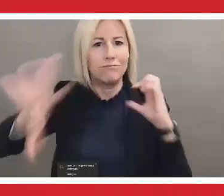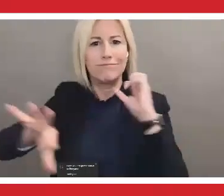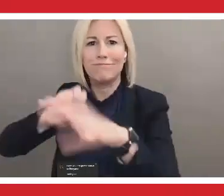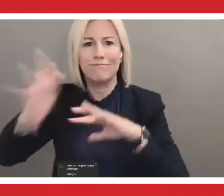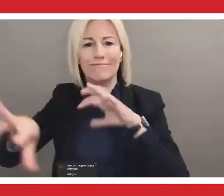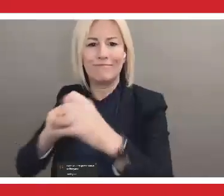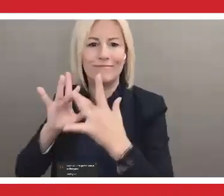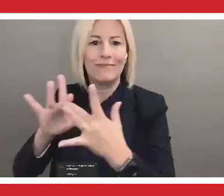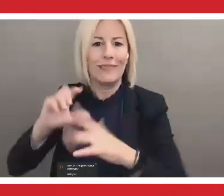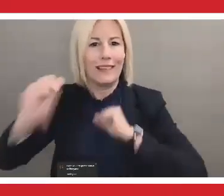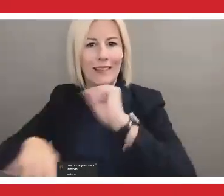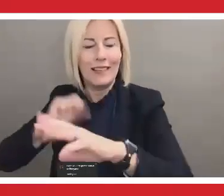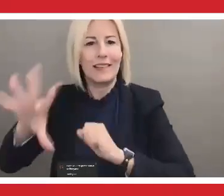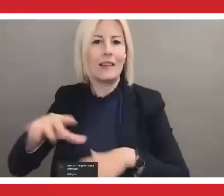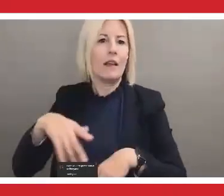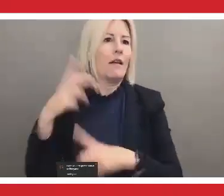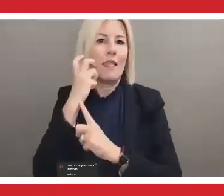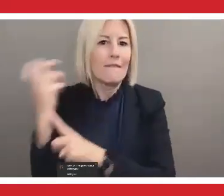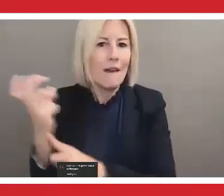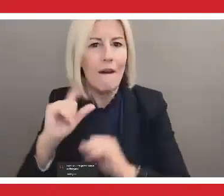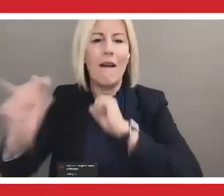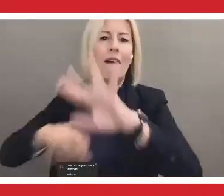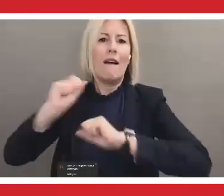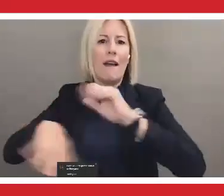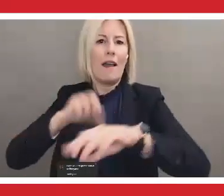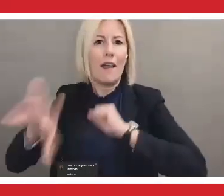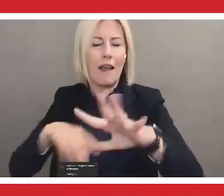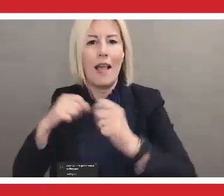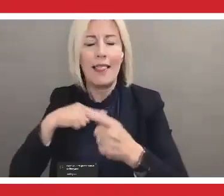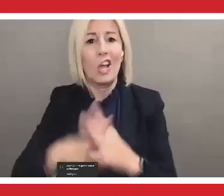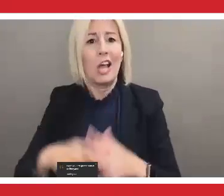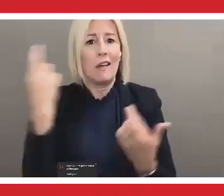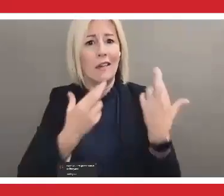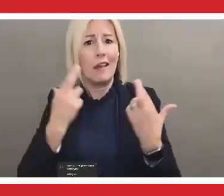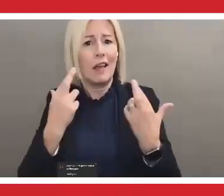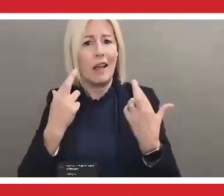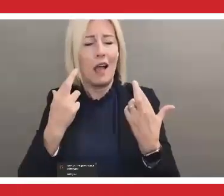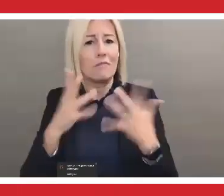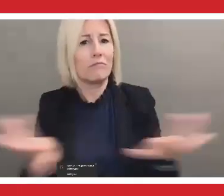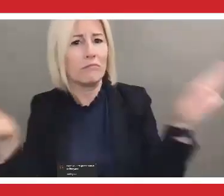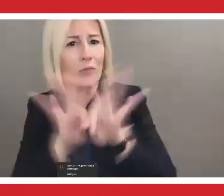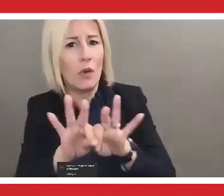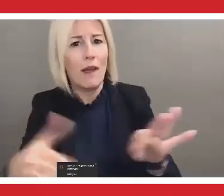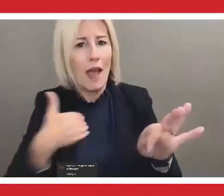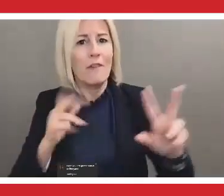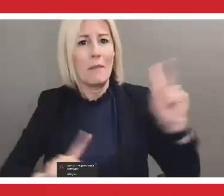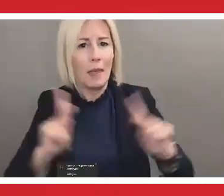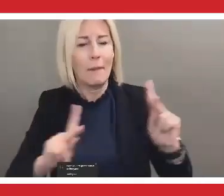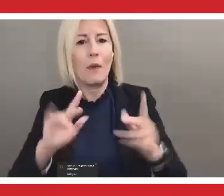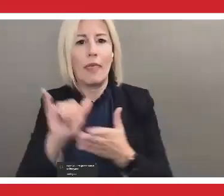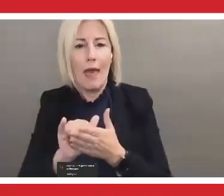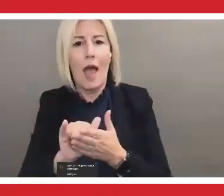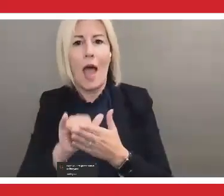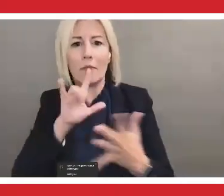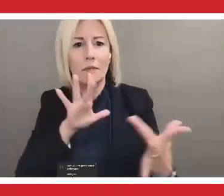phone, everything is online, they just start realizing that it's still important to have people that reach older